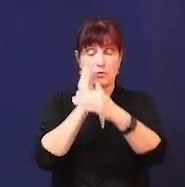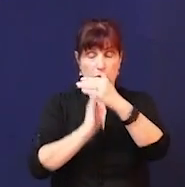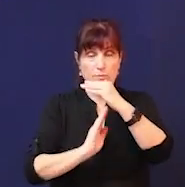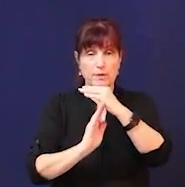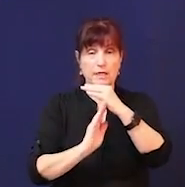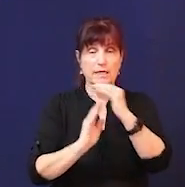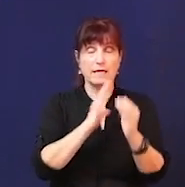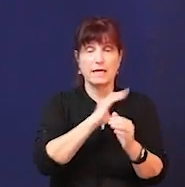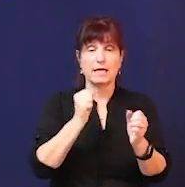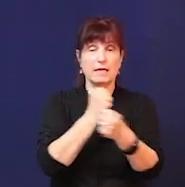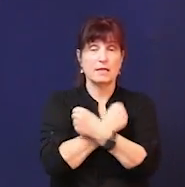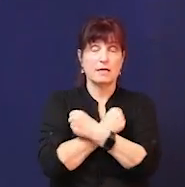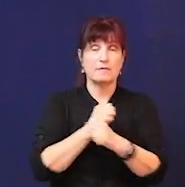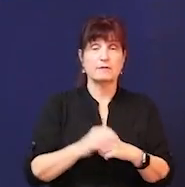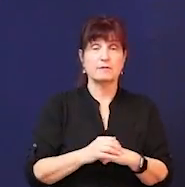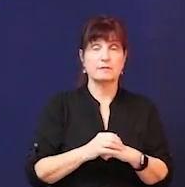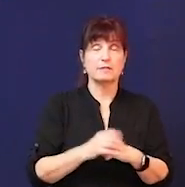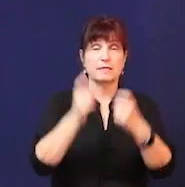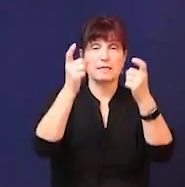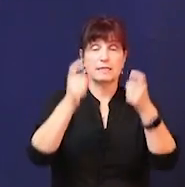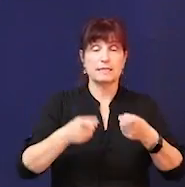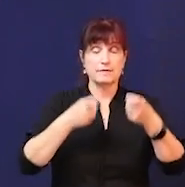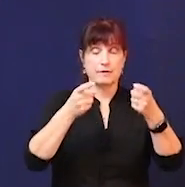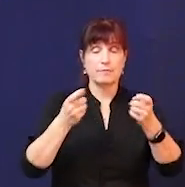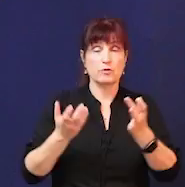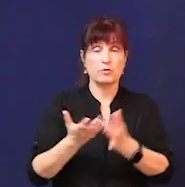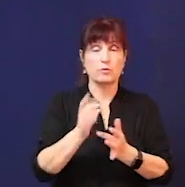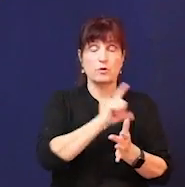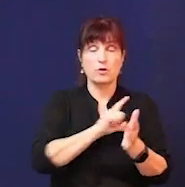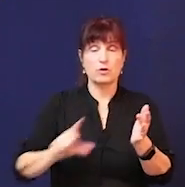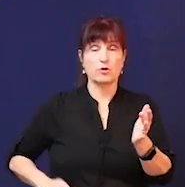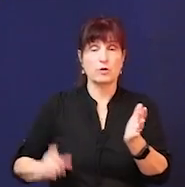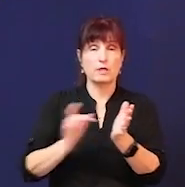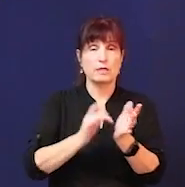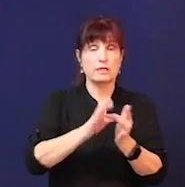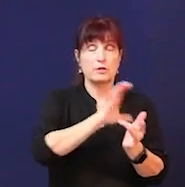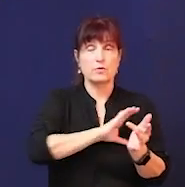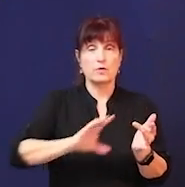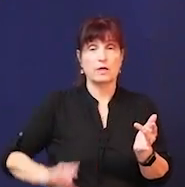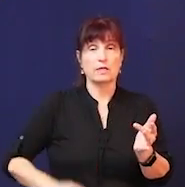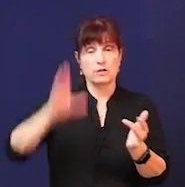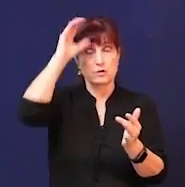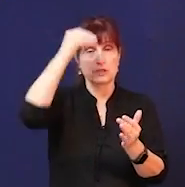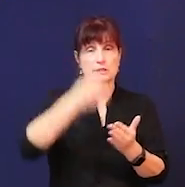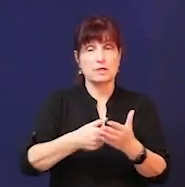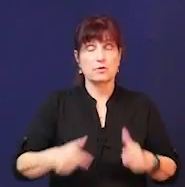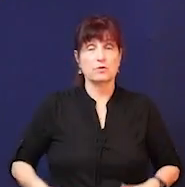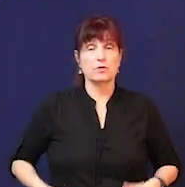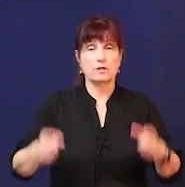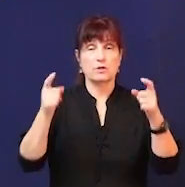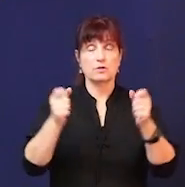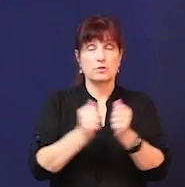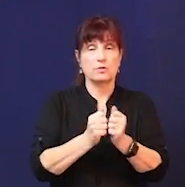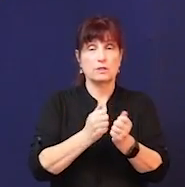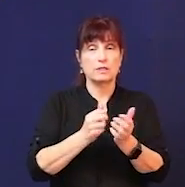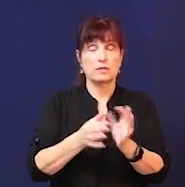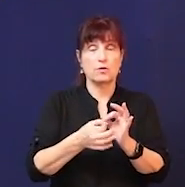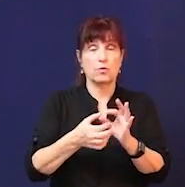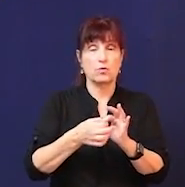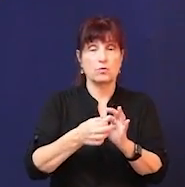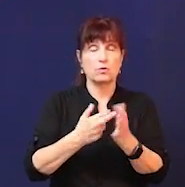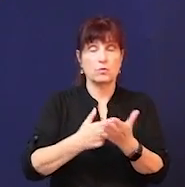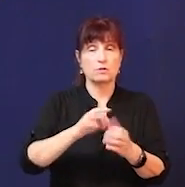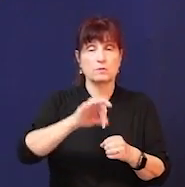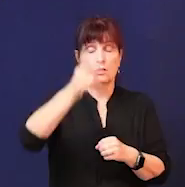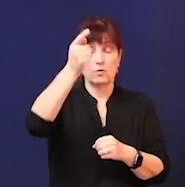people like Isaiah and John the Baptist, and grant them according to Your will. We ask this through the One